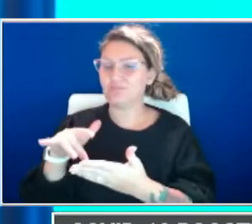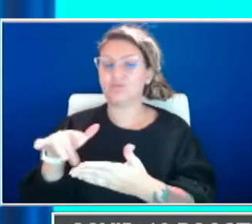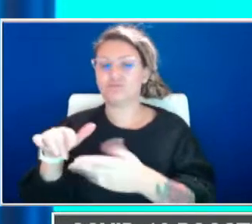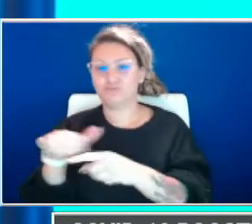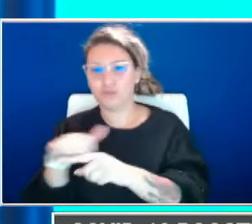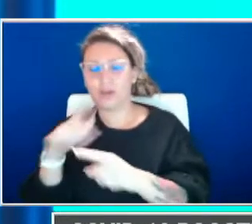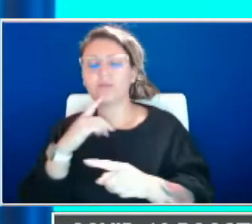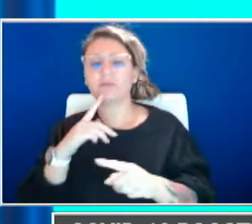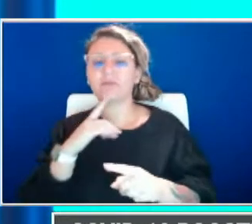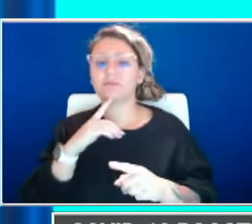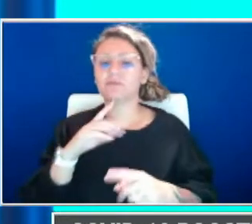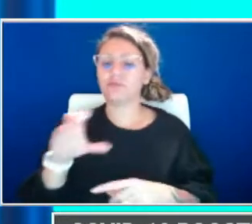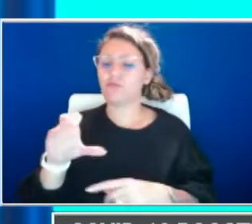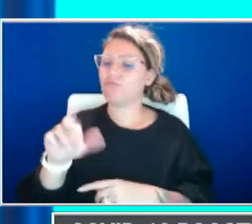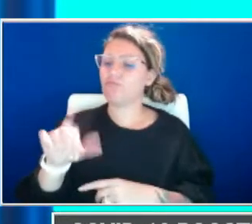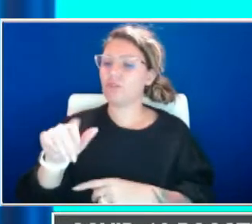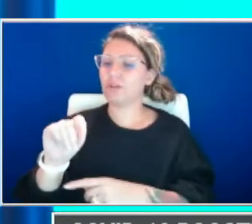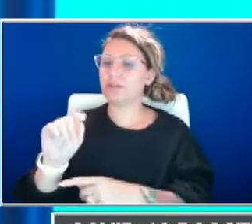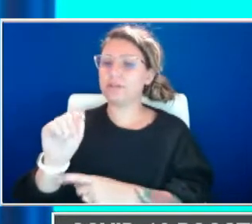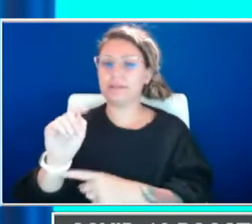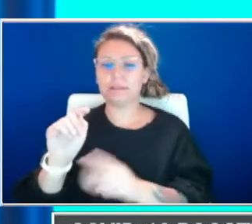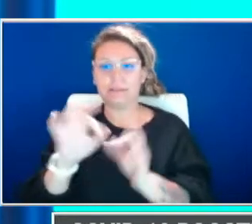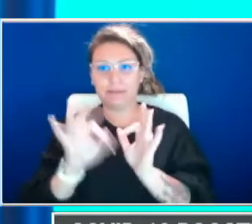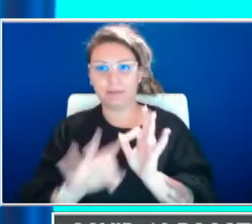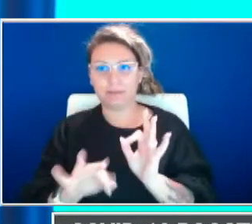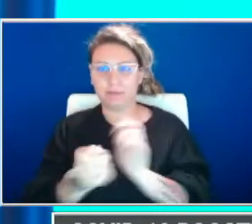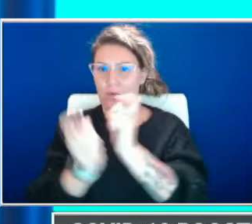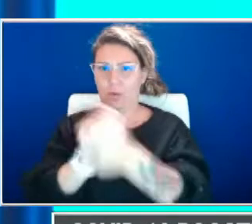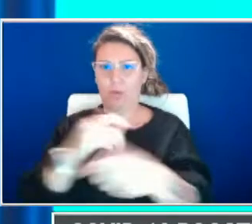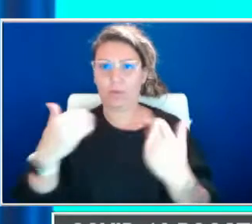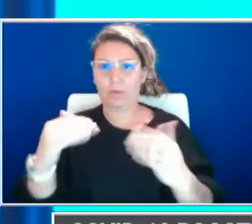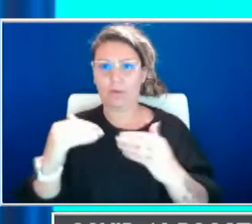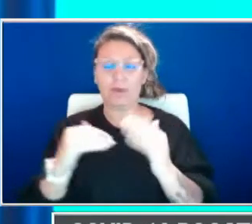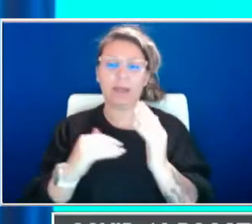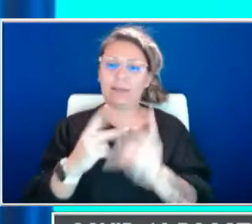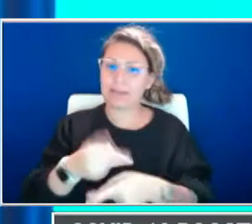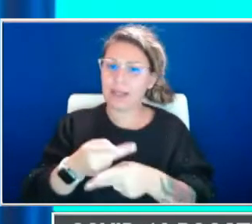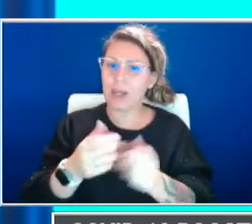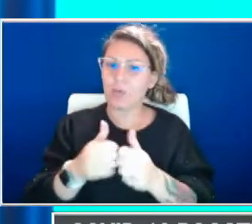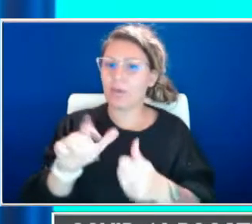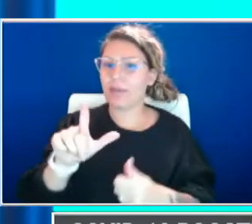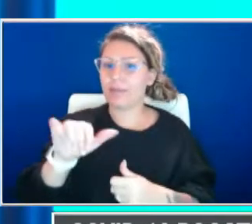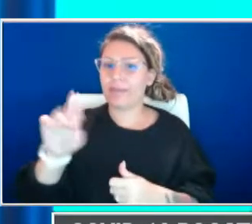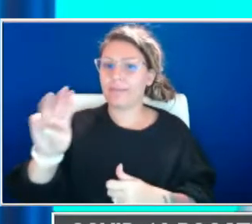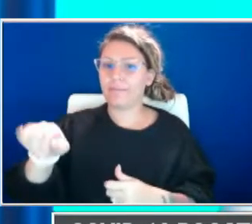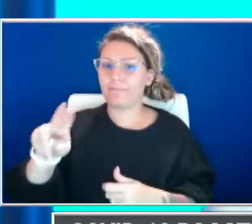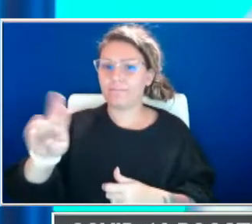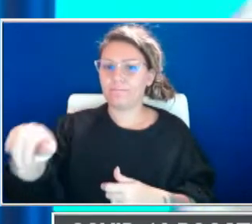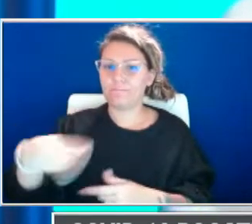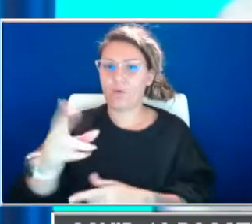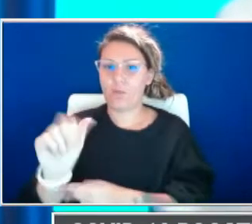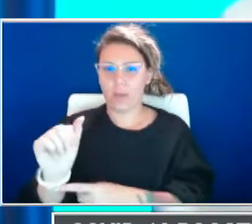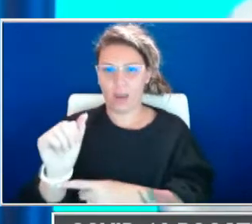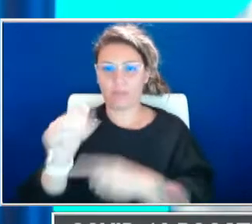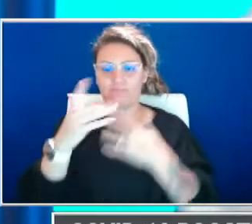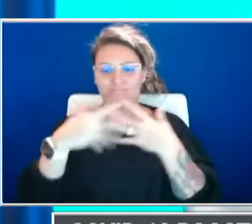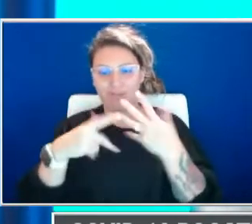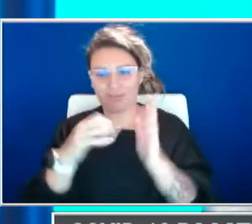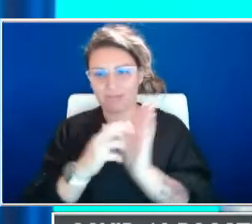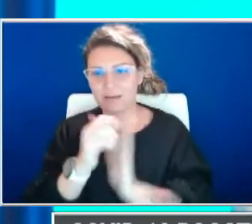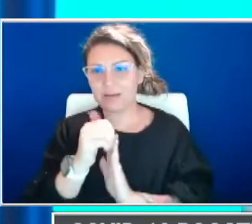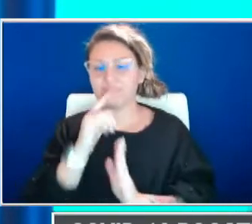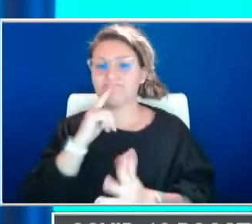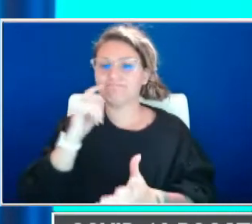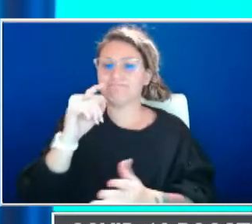of literally revolutionized care in lymphoma. It's a paradigm shift that's been FDA approved. The